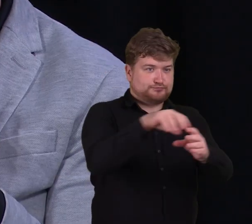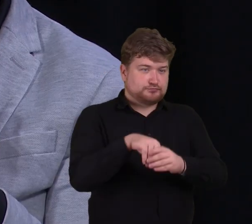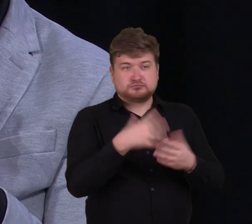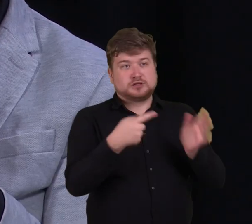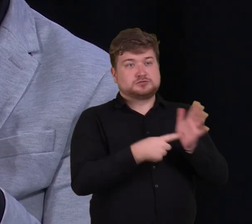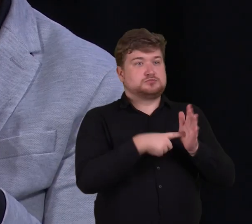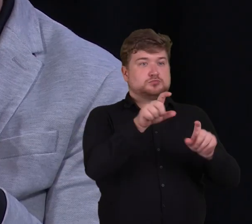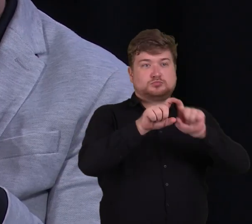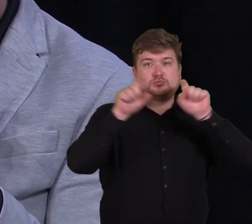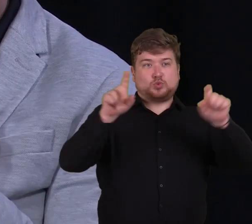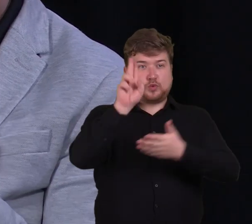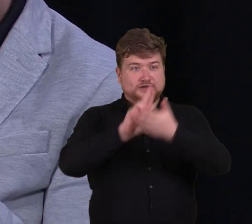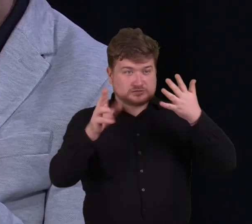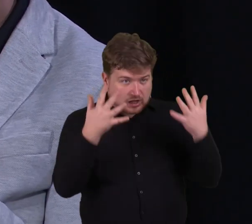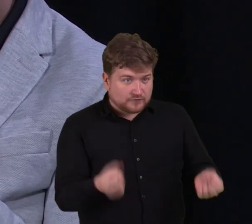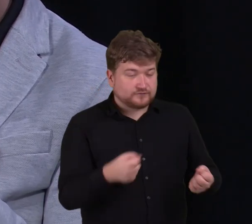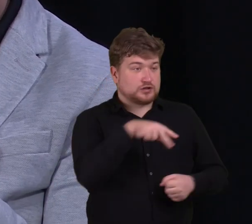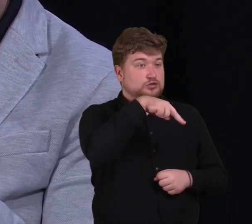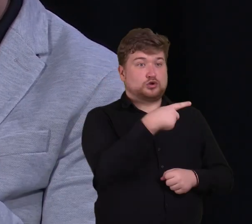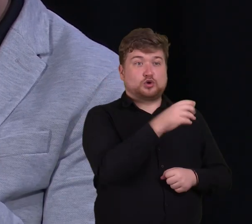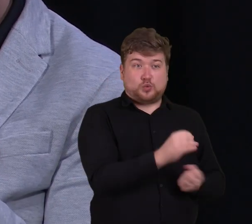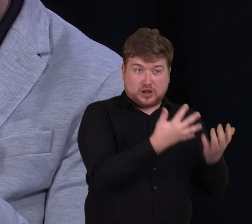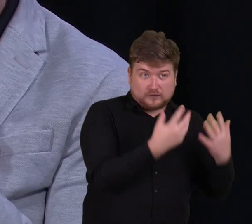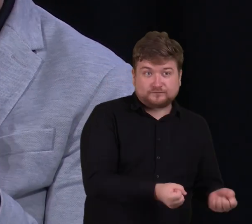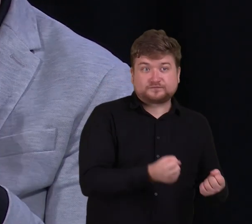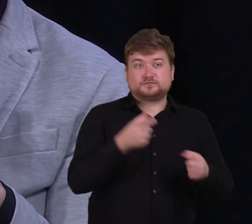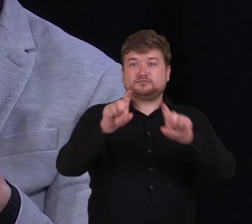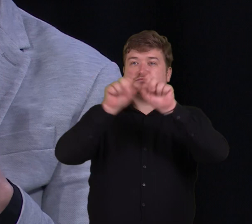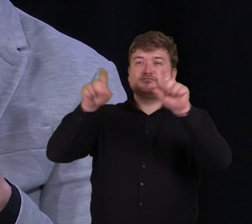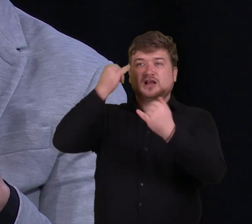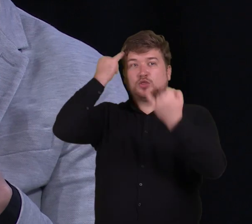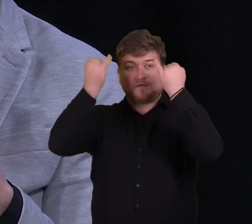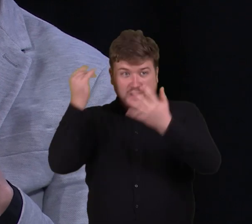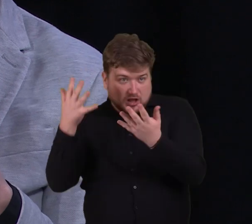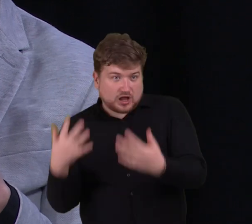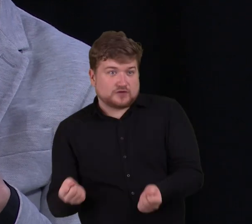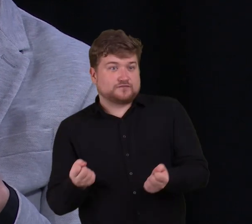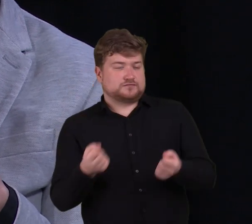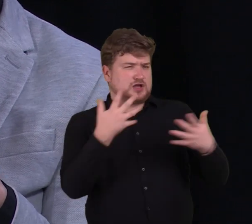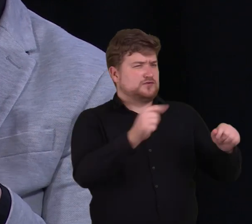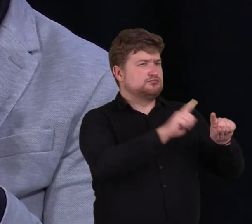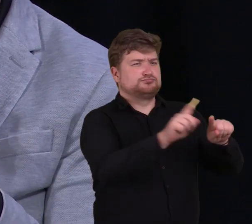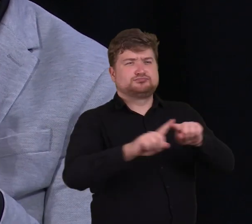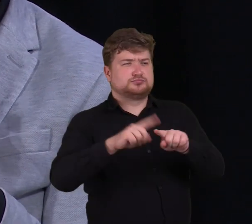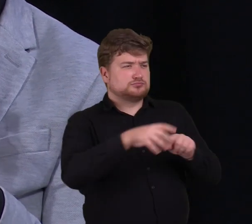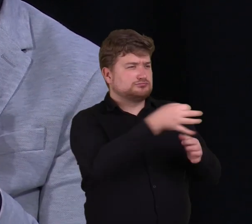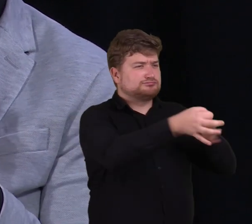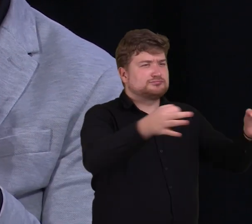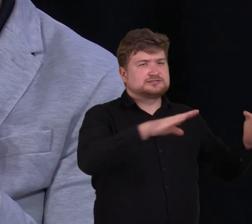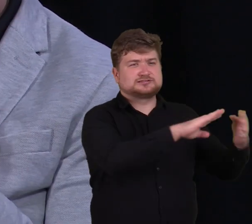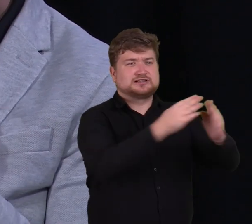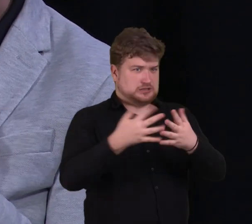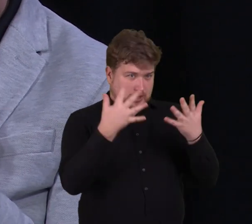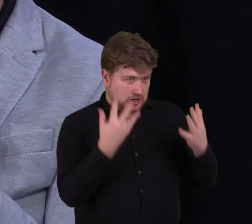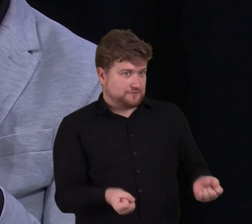innovative institutions, and of course other municipalities. In our case, we have a